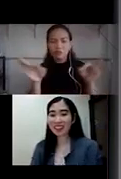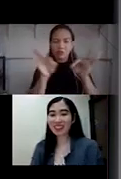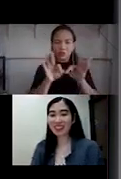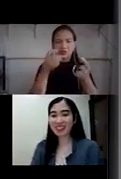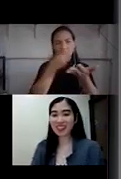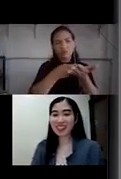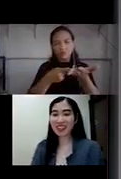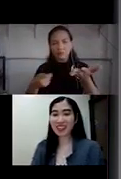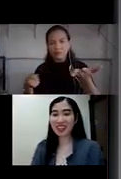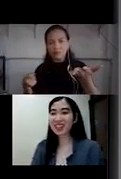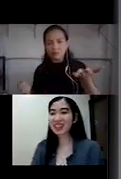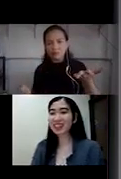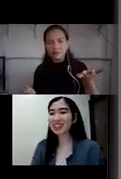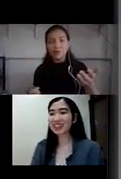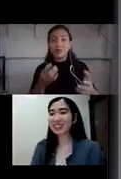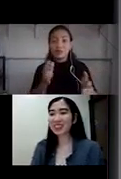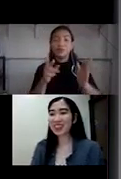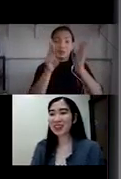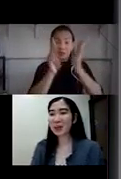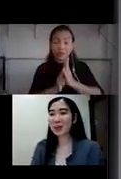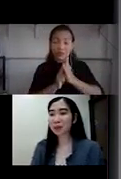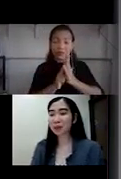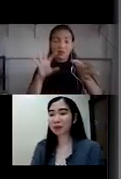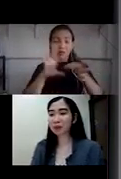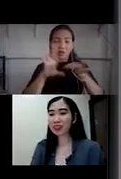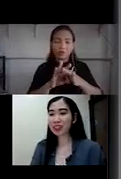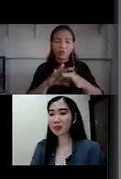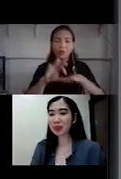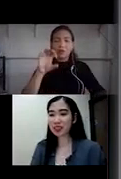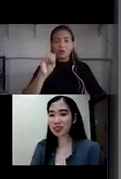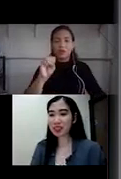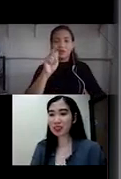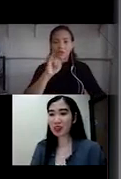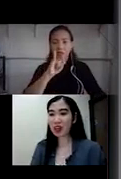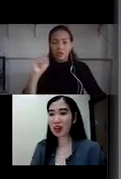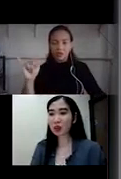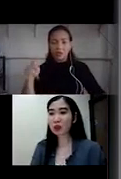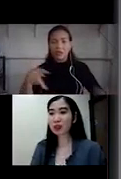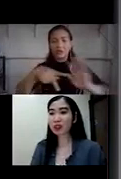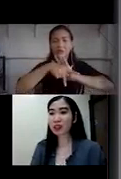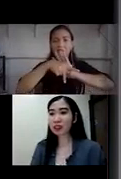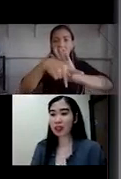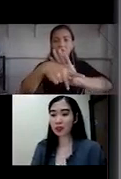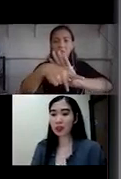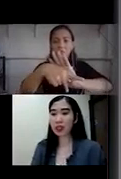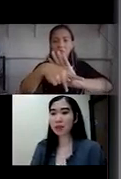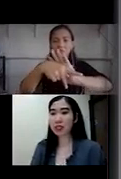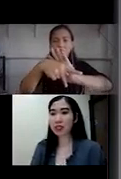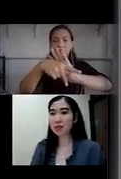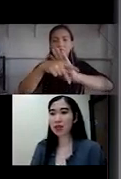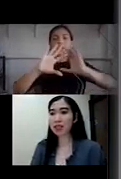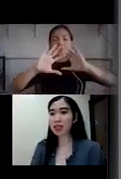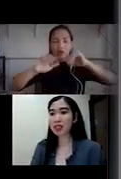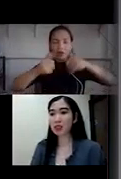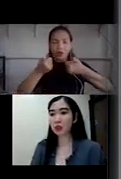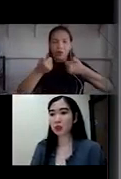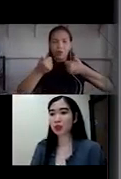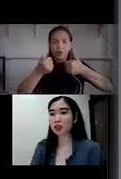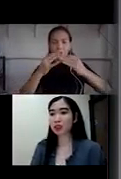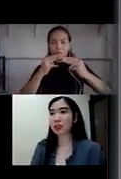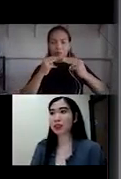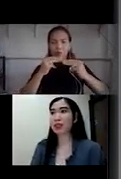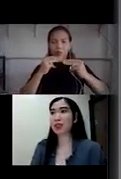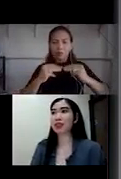ng STII na i-present sa inyo, how can we maximize these